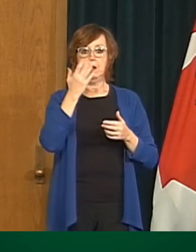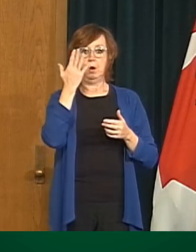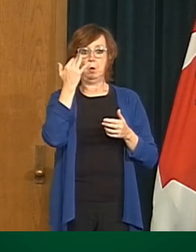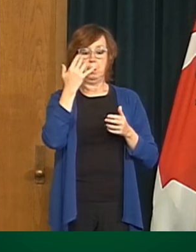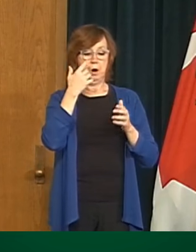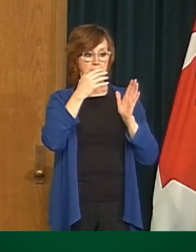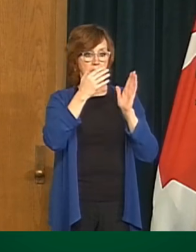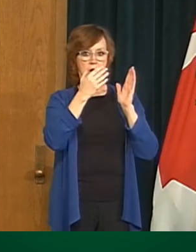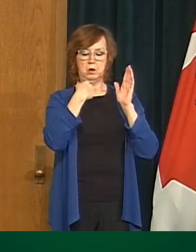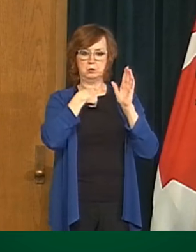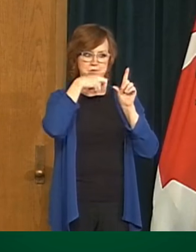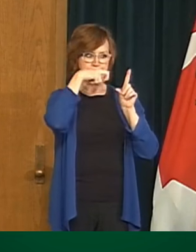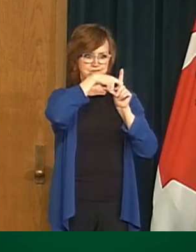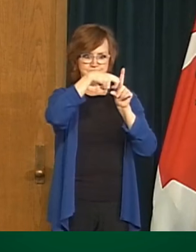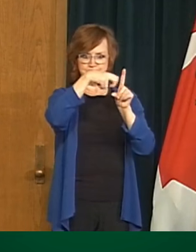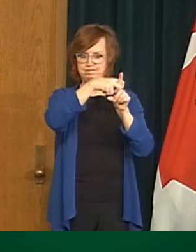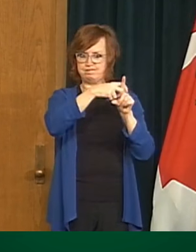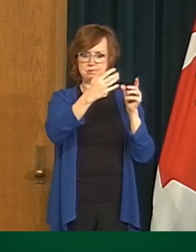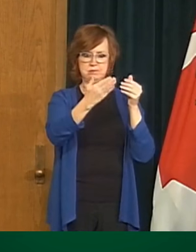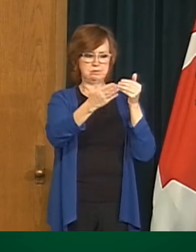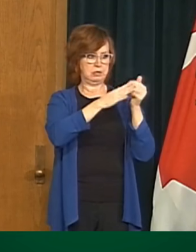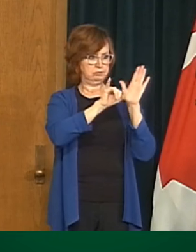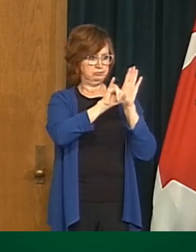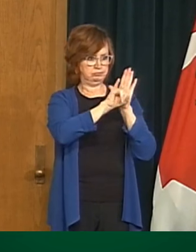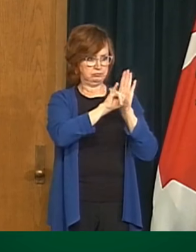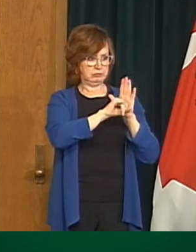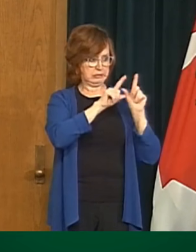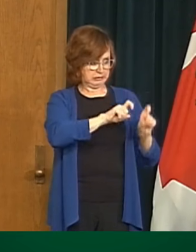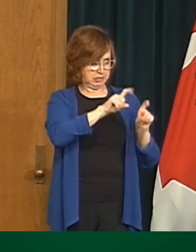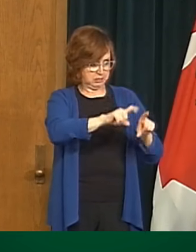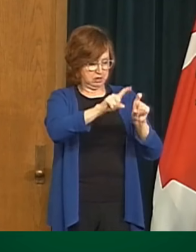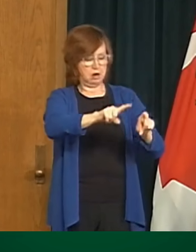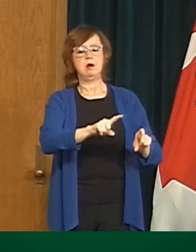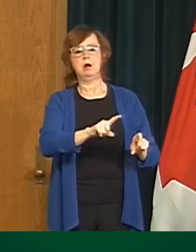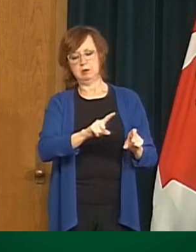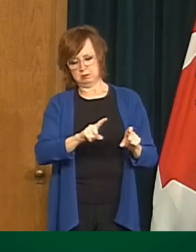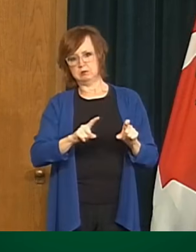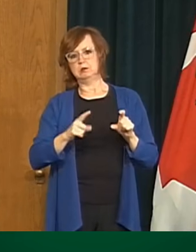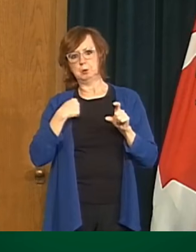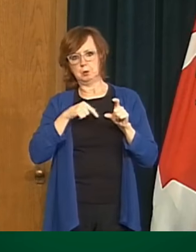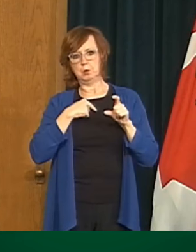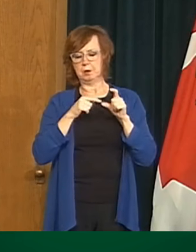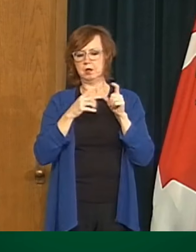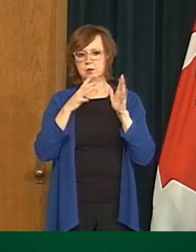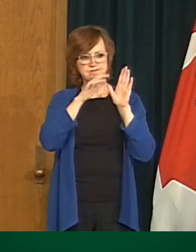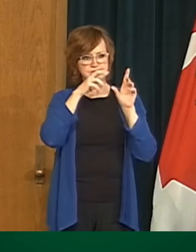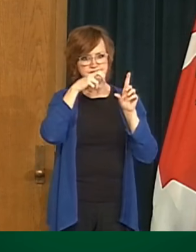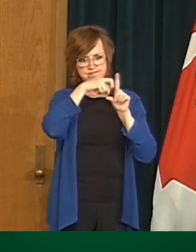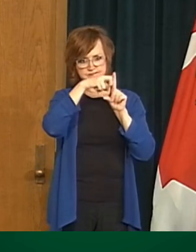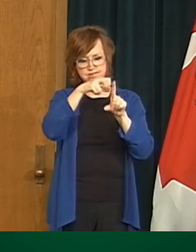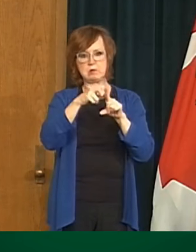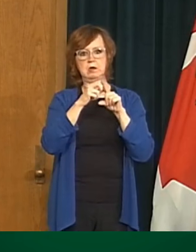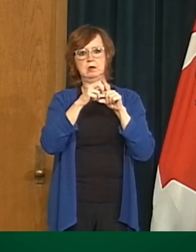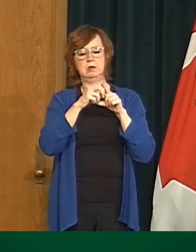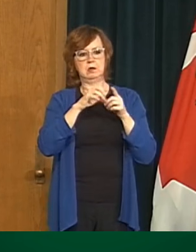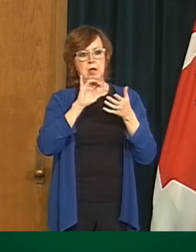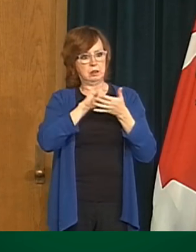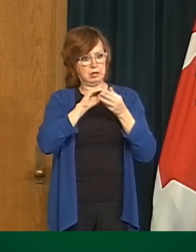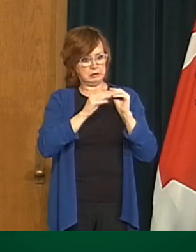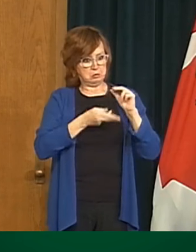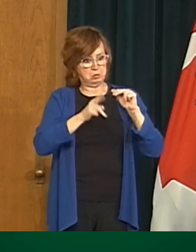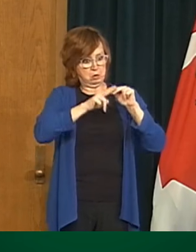and testing, which is a good thing. While the case numbers are alarming, they are being generated through very active case finding, which